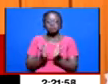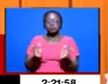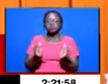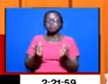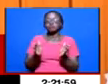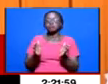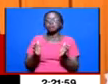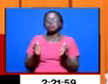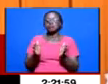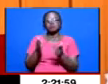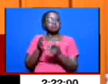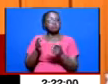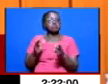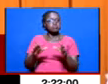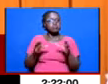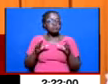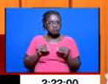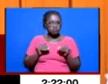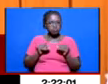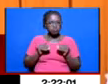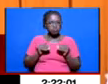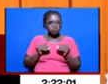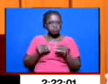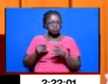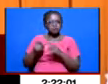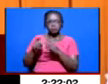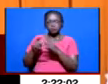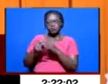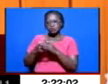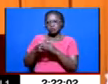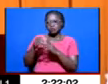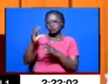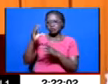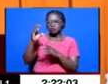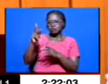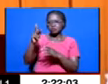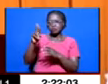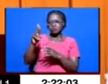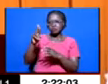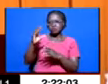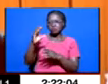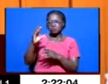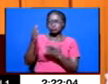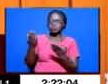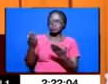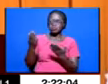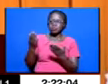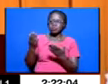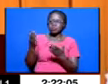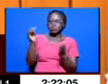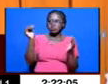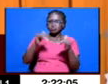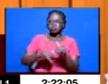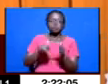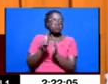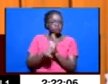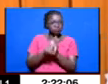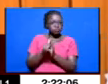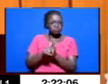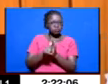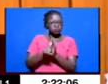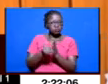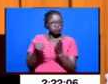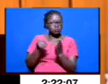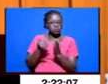back during the CKRC conferences. The same survived the Naivasha Accord of November